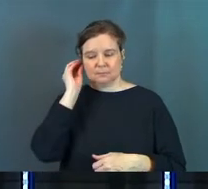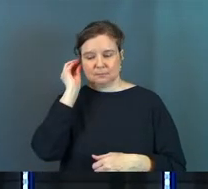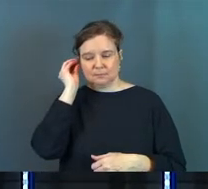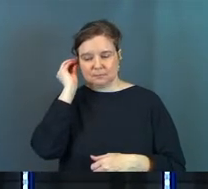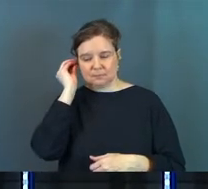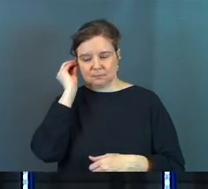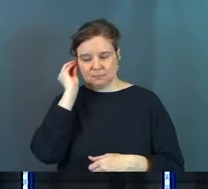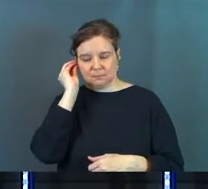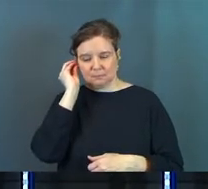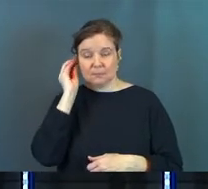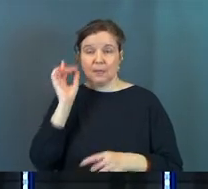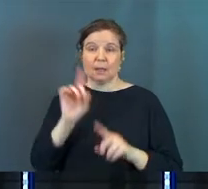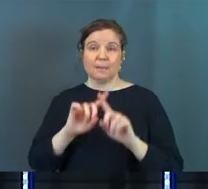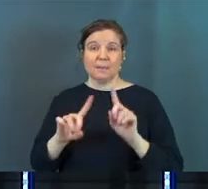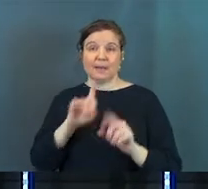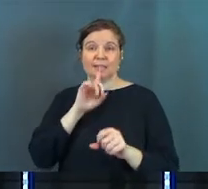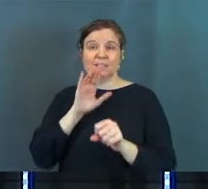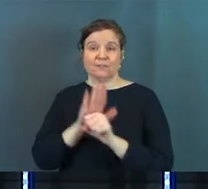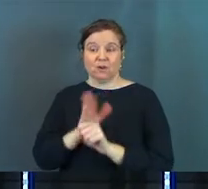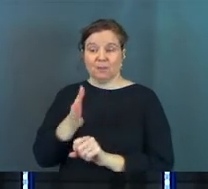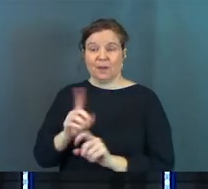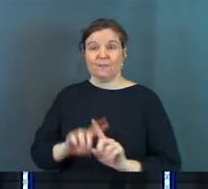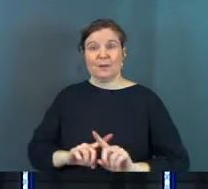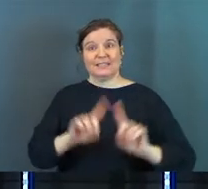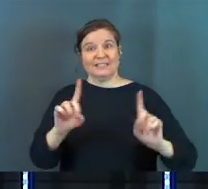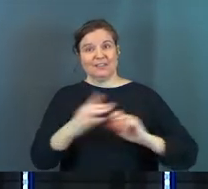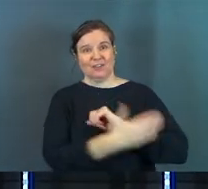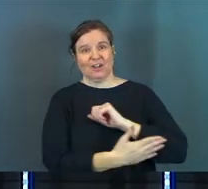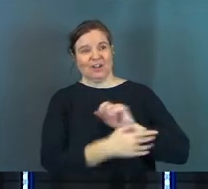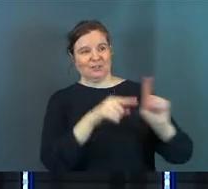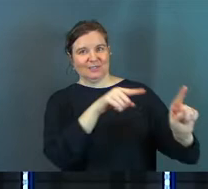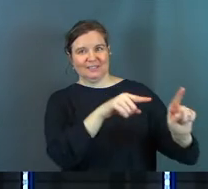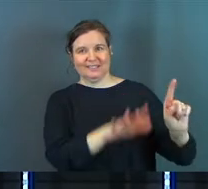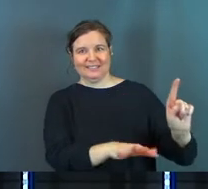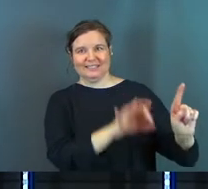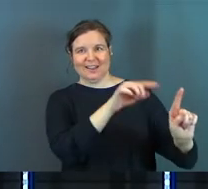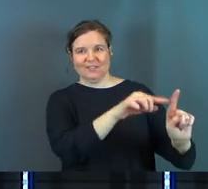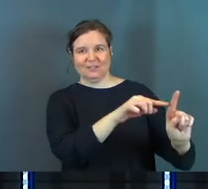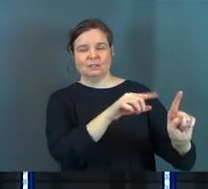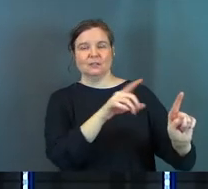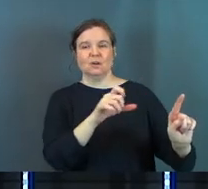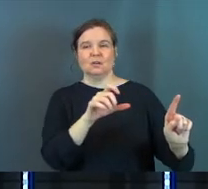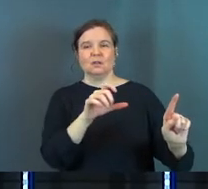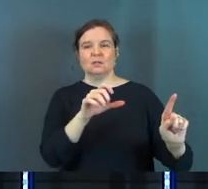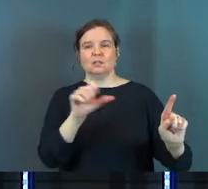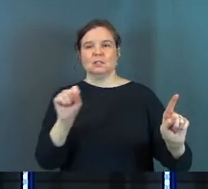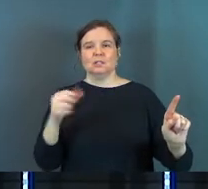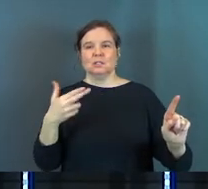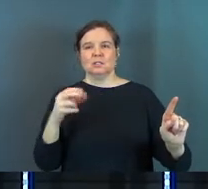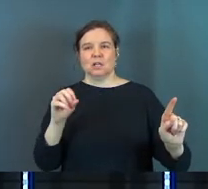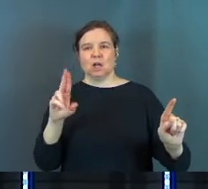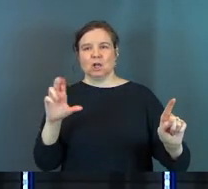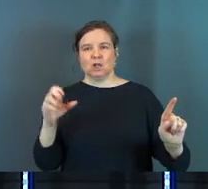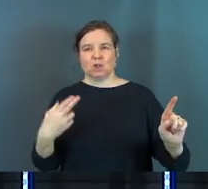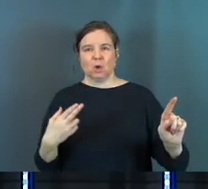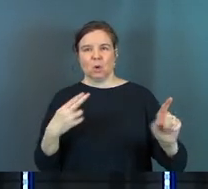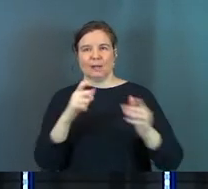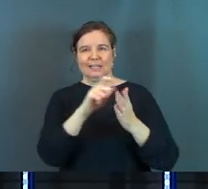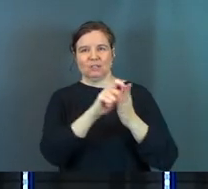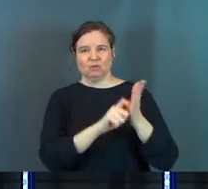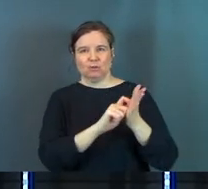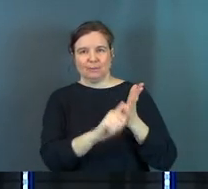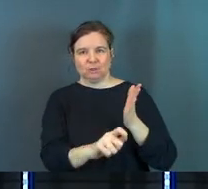But it's affirmed there from a whole other nation. The discovery of, the Shiloh inscription. That's a funny